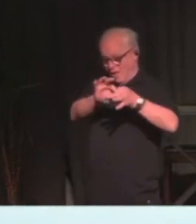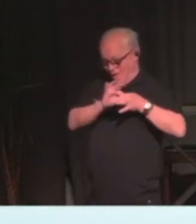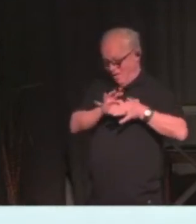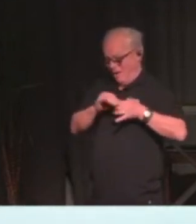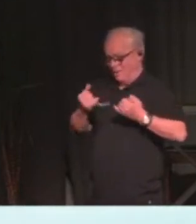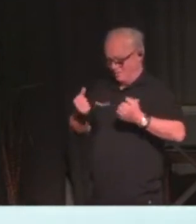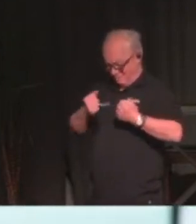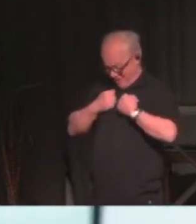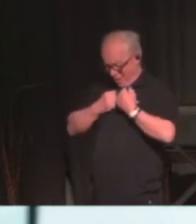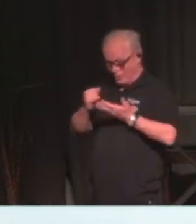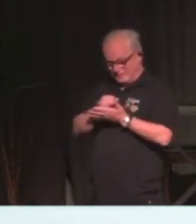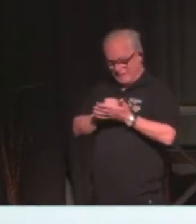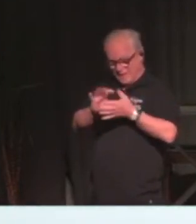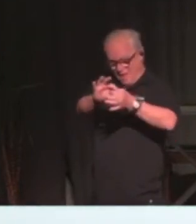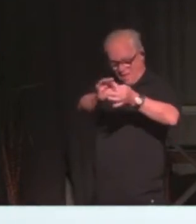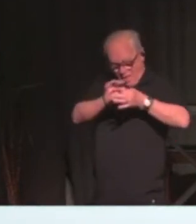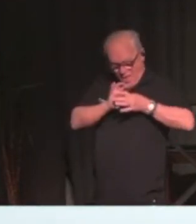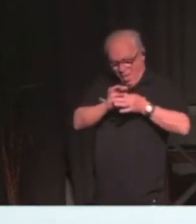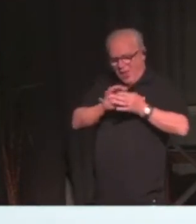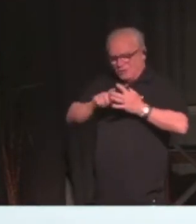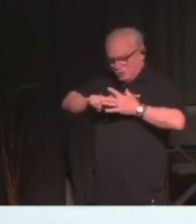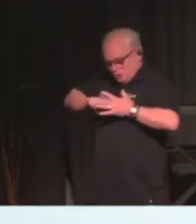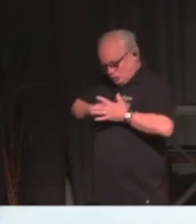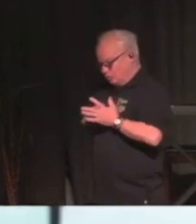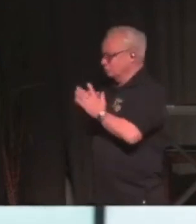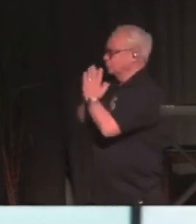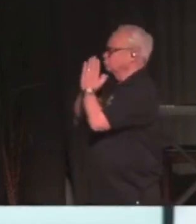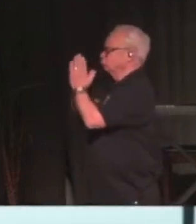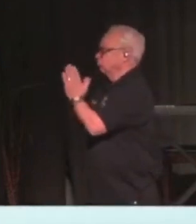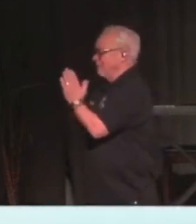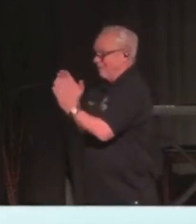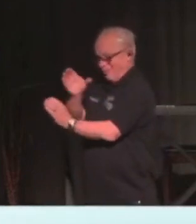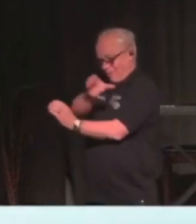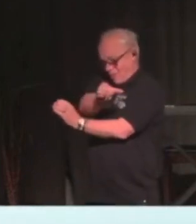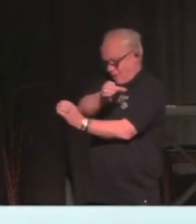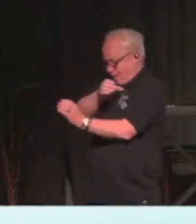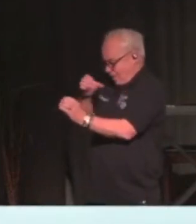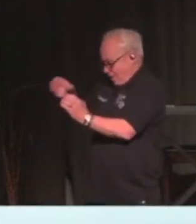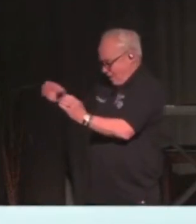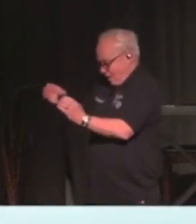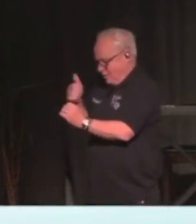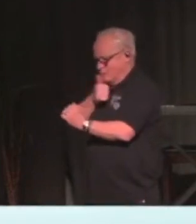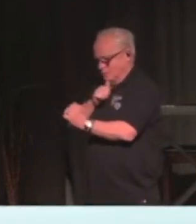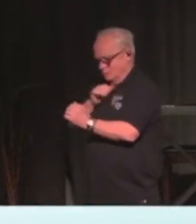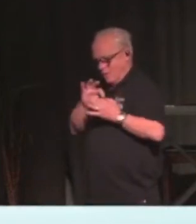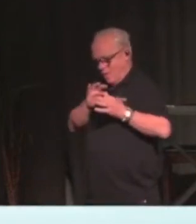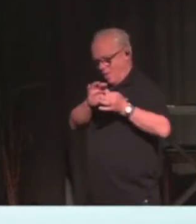as if it were my sin, then I step into their shoes.